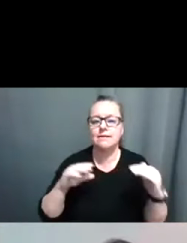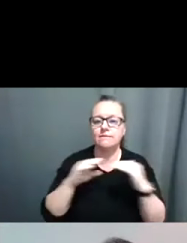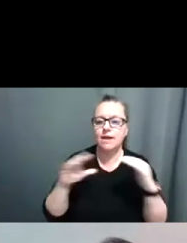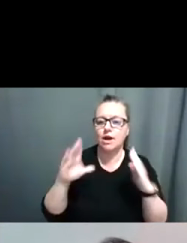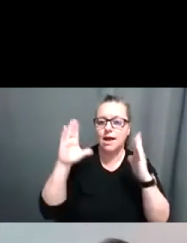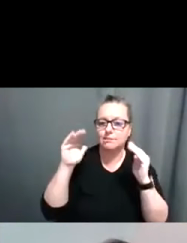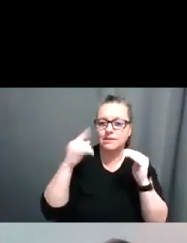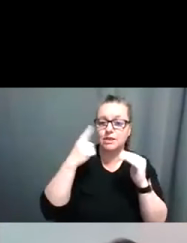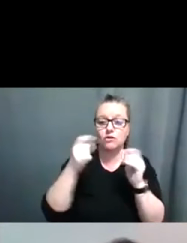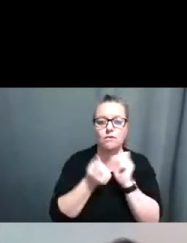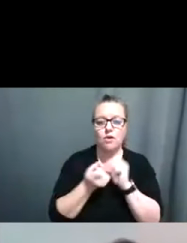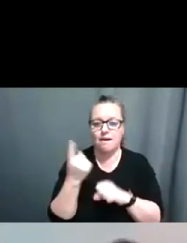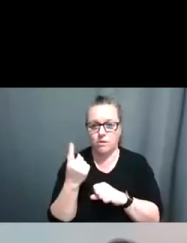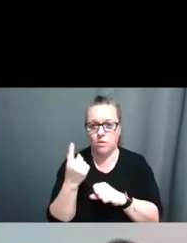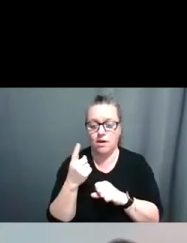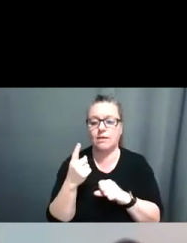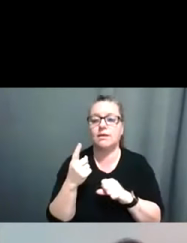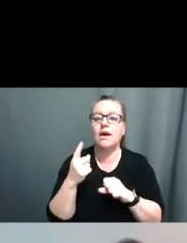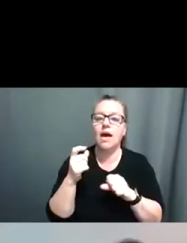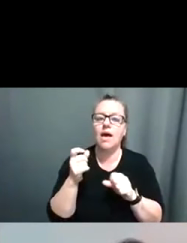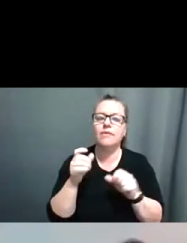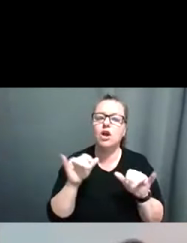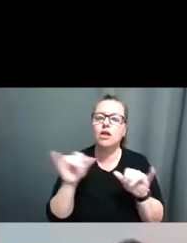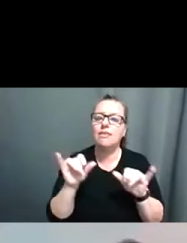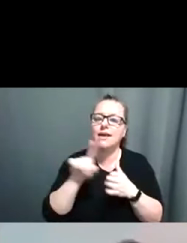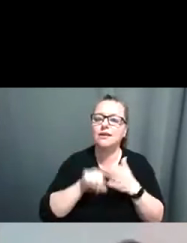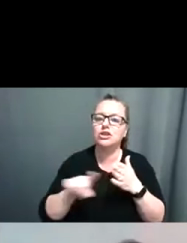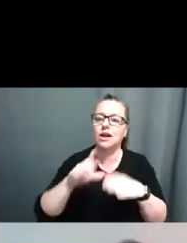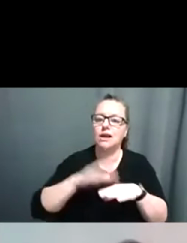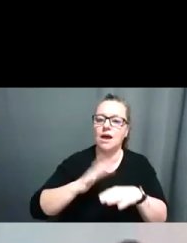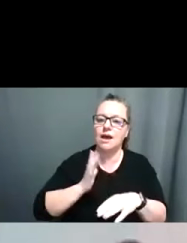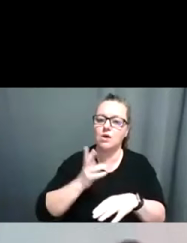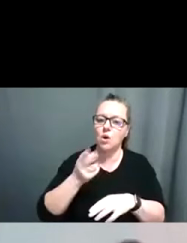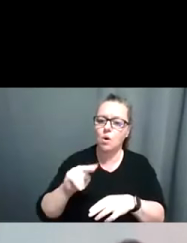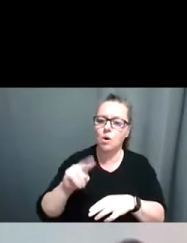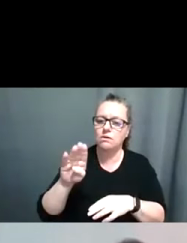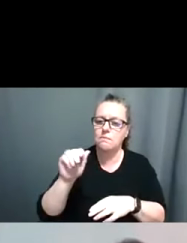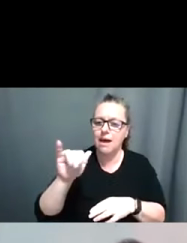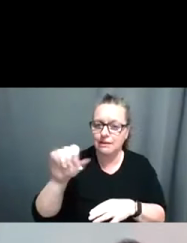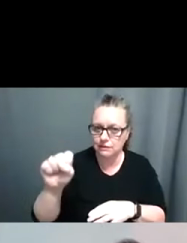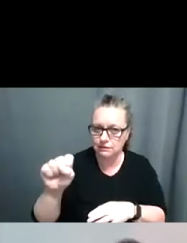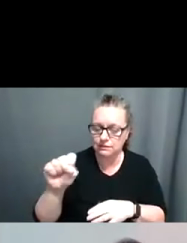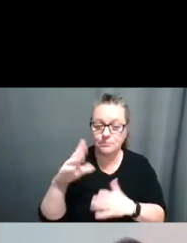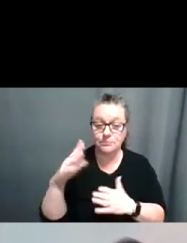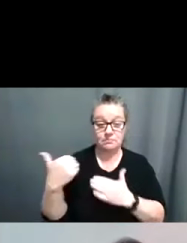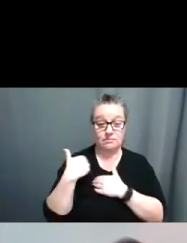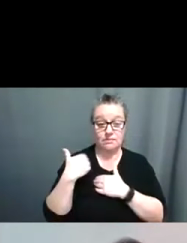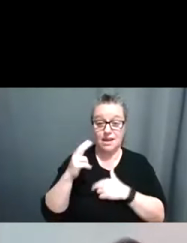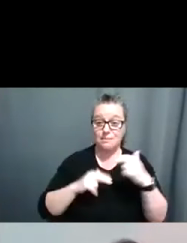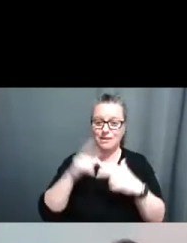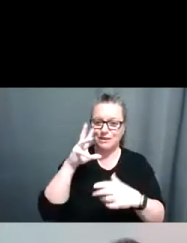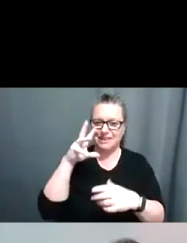for everyone and act as a check on our own implicit biases. Accountability builds